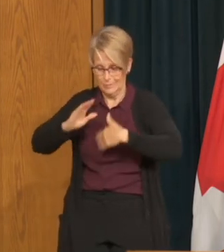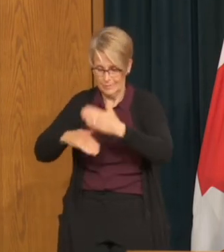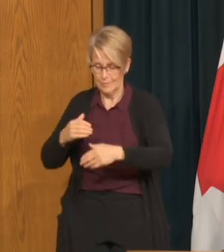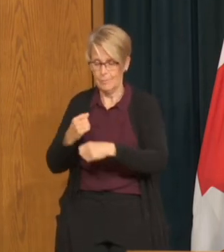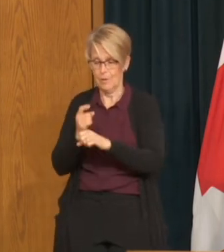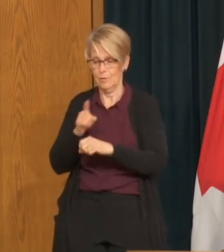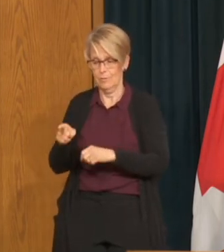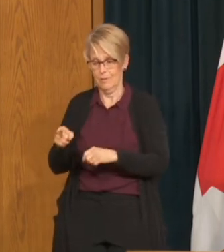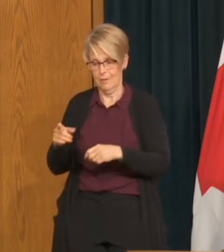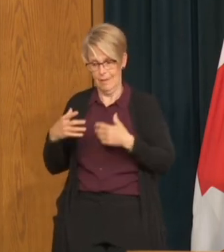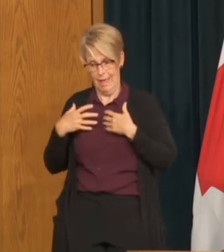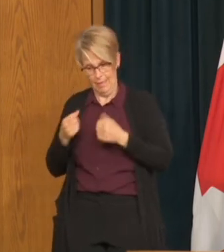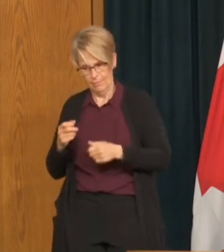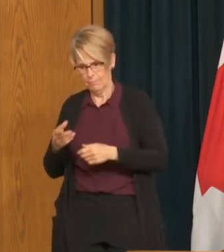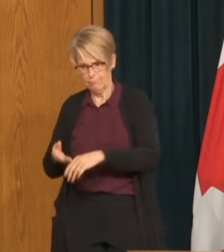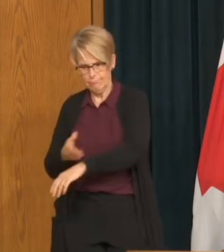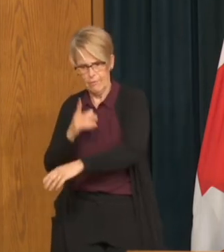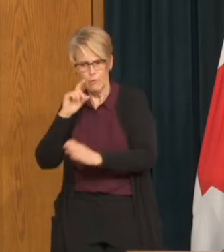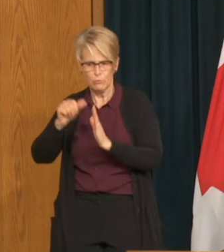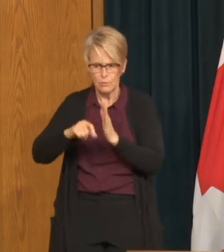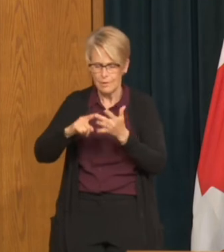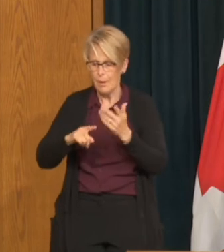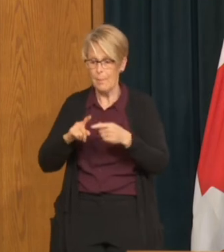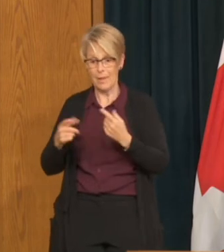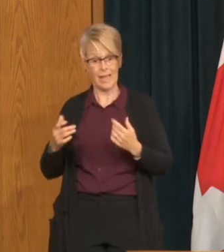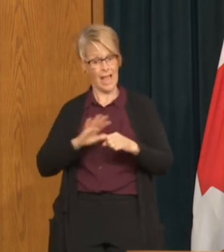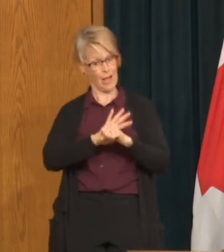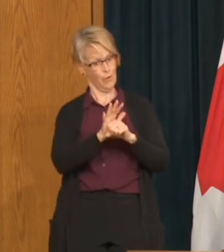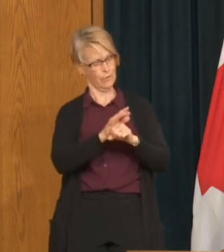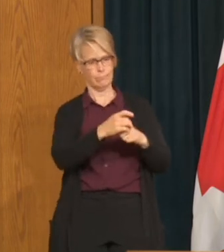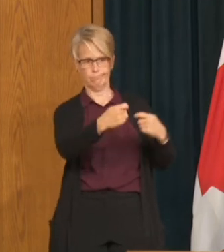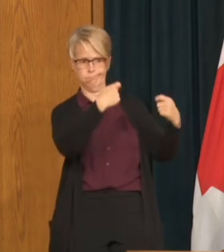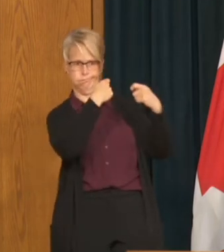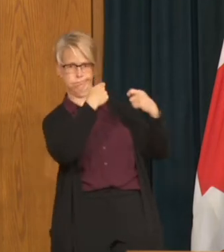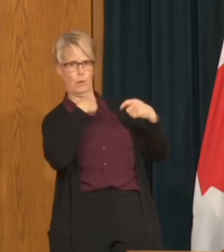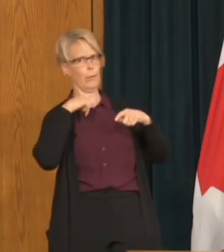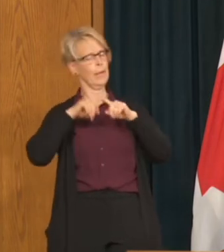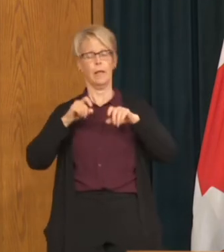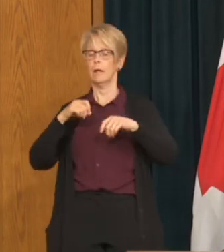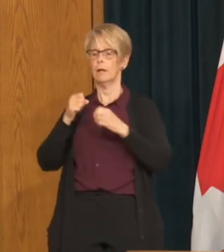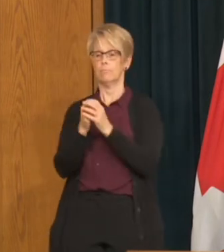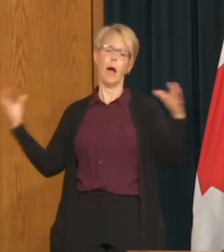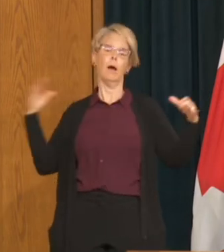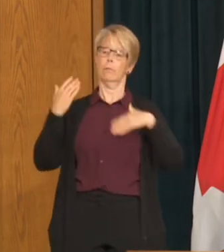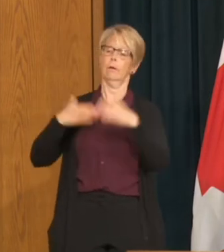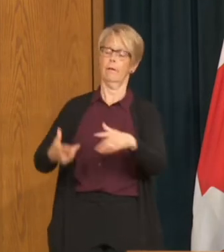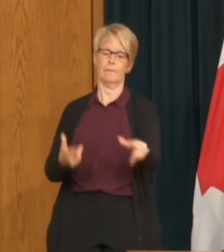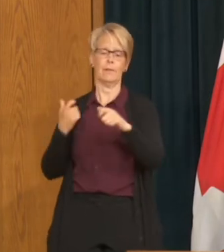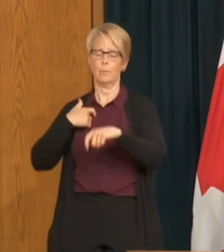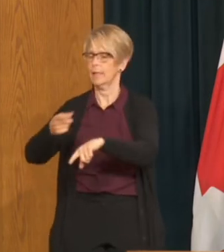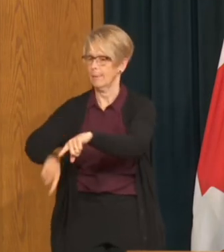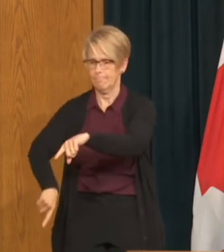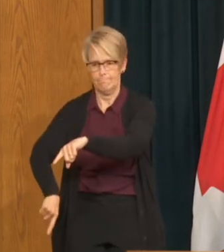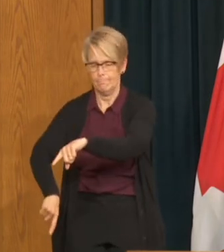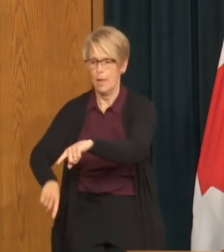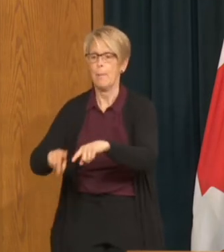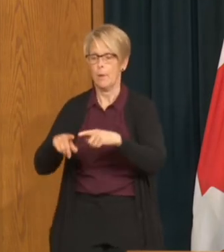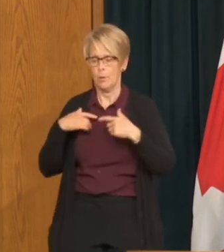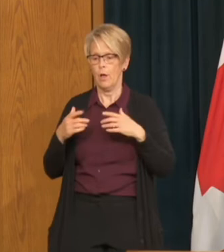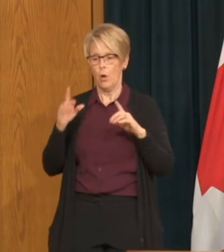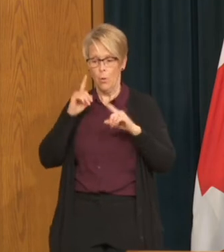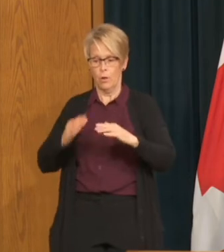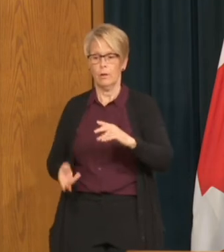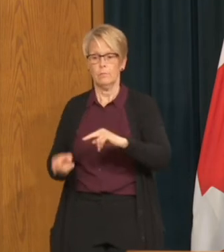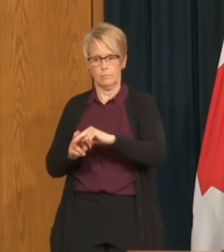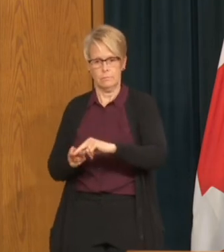under a COVID world, we don't work. We just simply can't work at the same pace with volumes, but we will as quickly as we can get up to those volumes